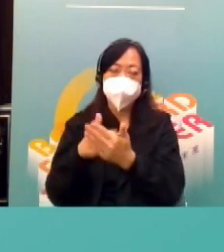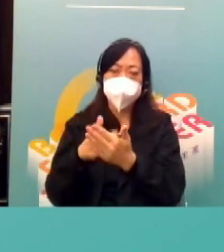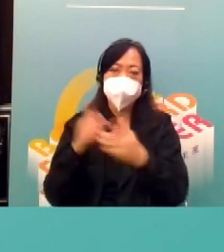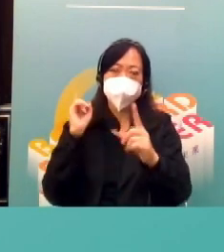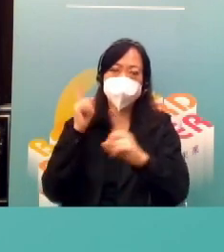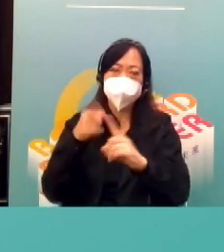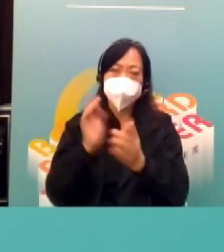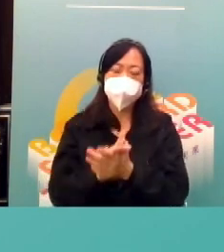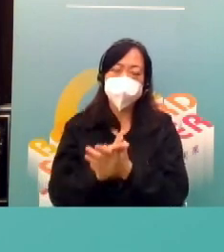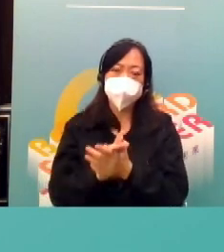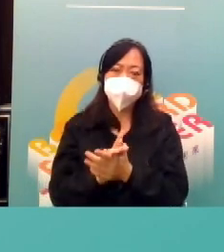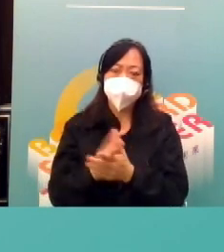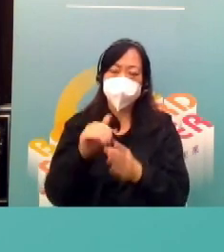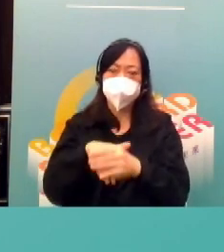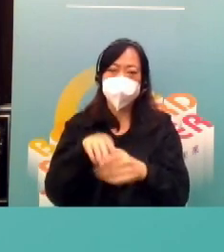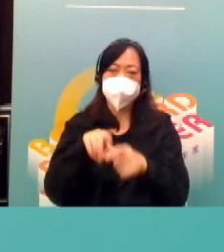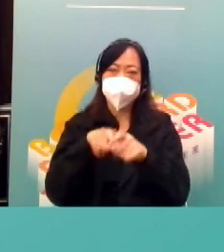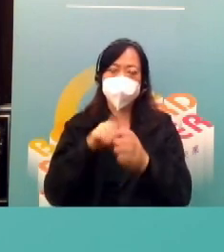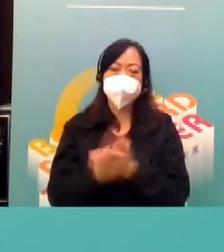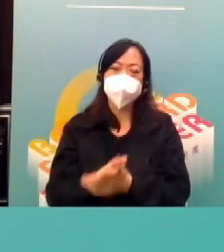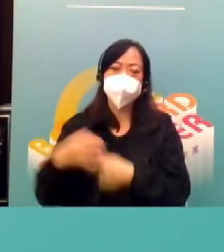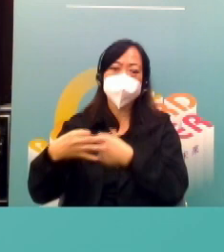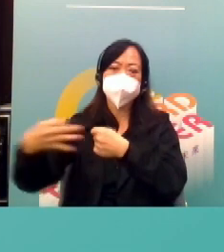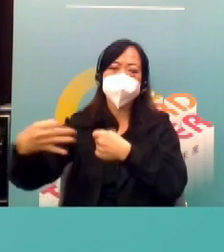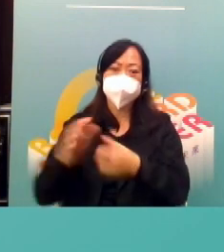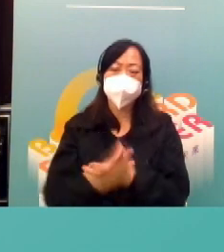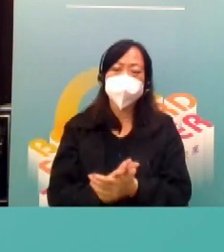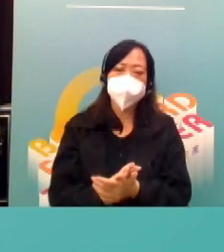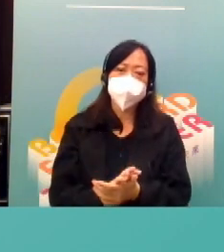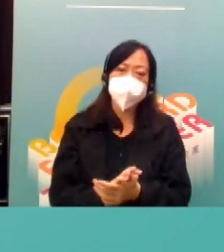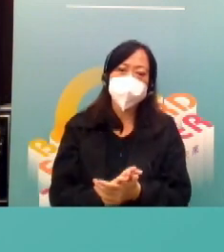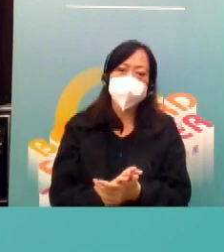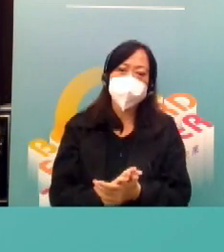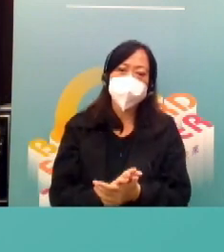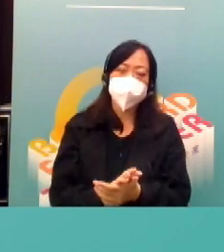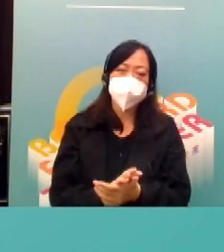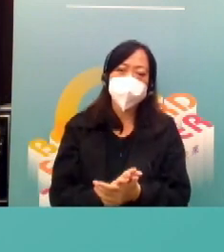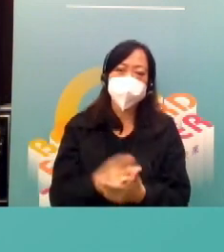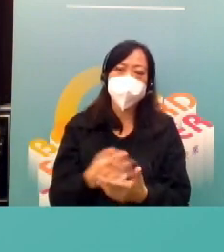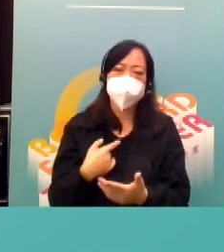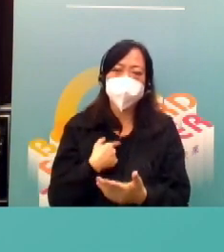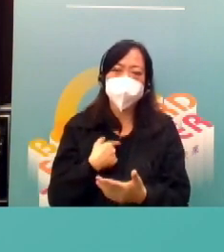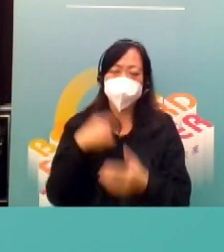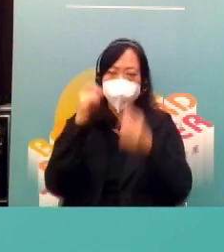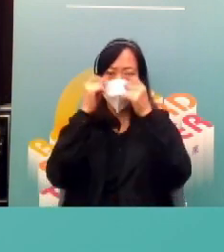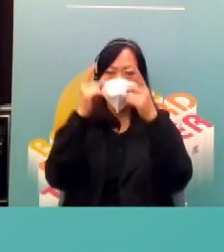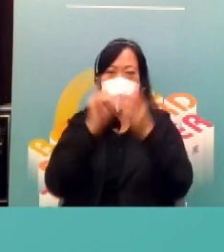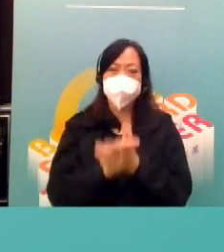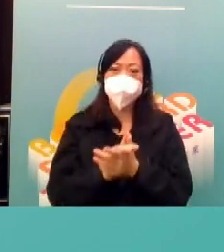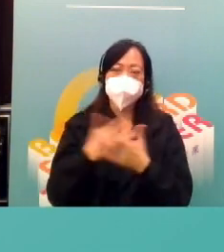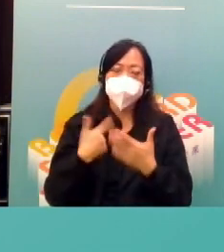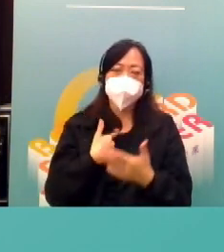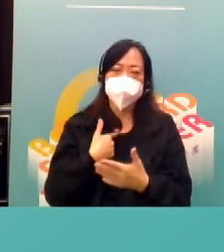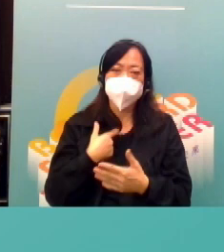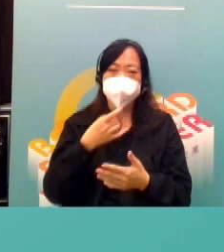is going to be key, because we have found that there's not been one contract or one project we've done where we have been able to just